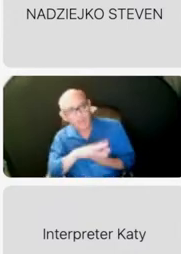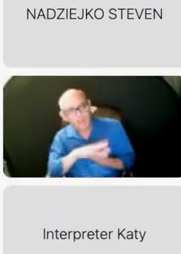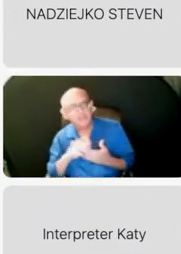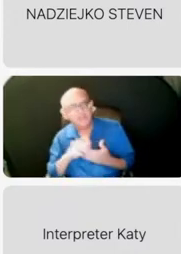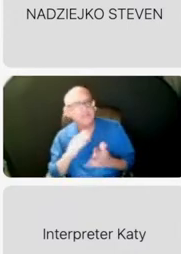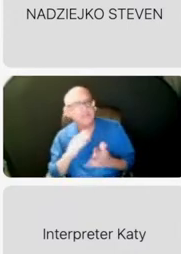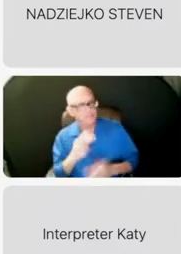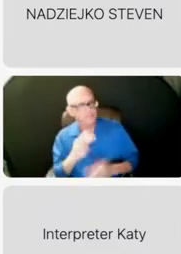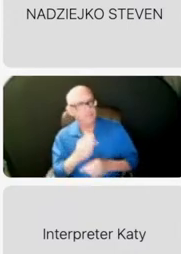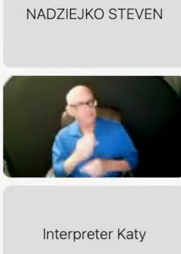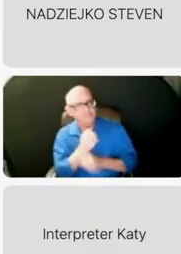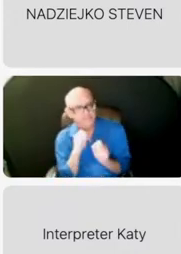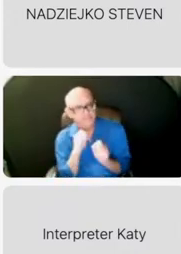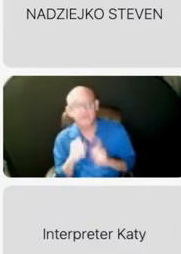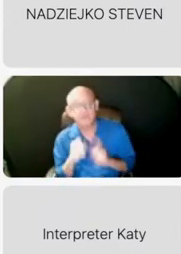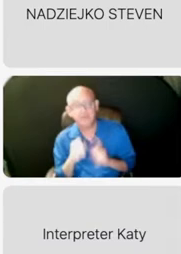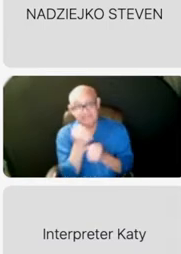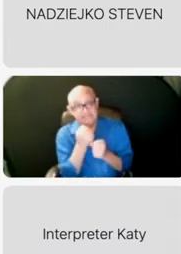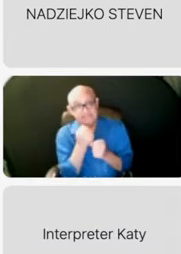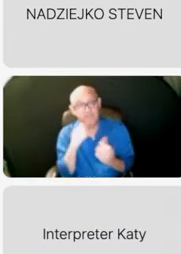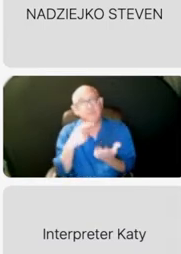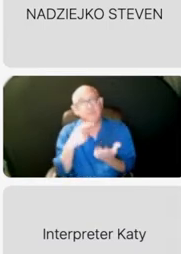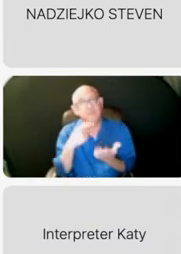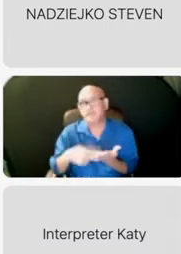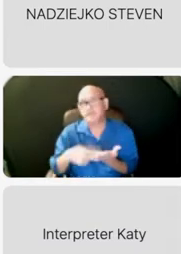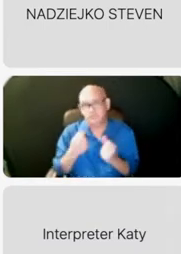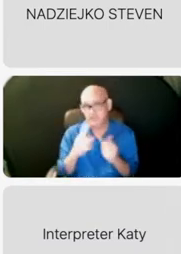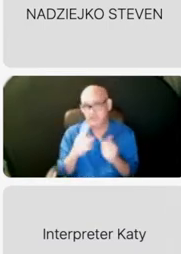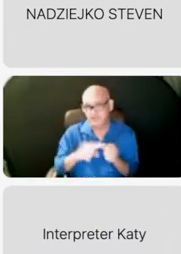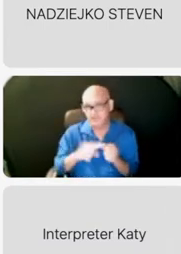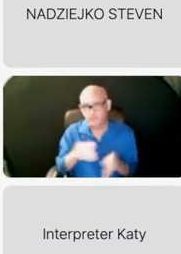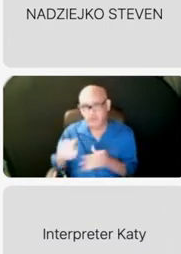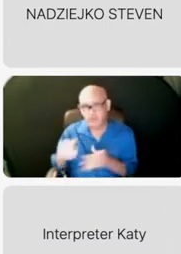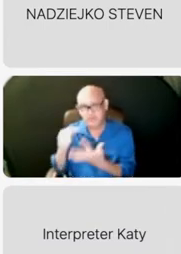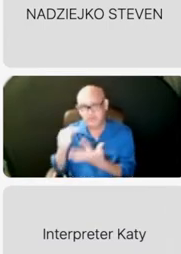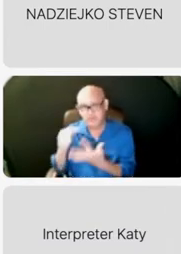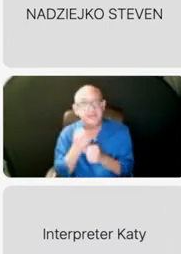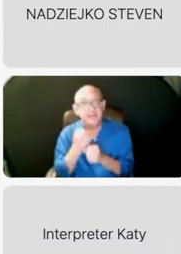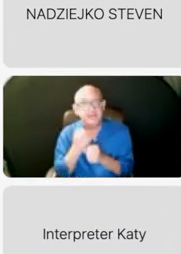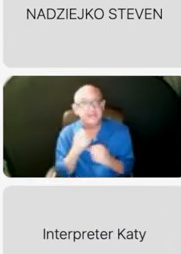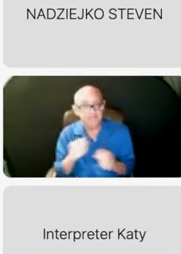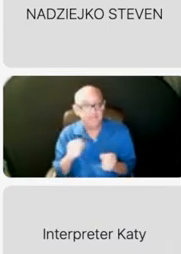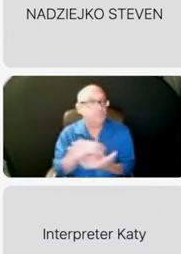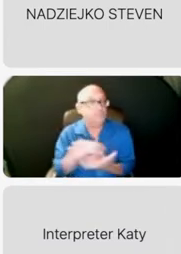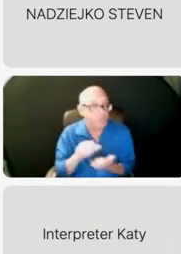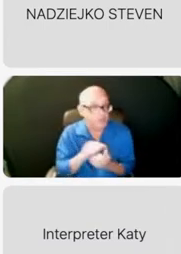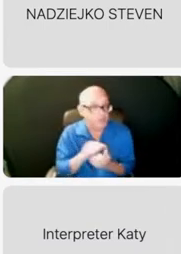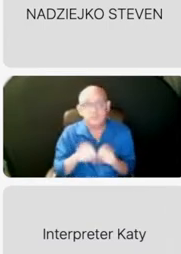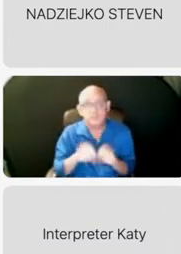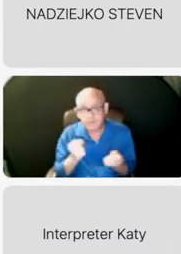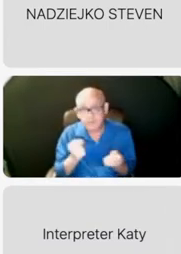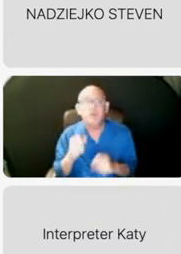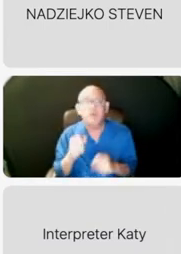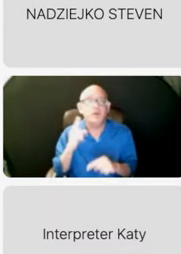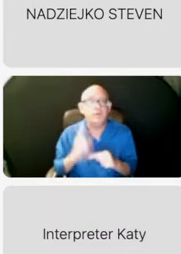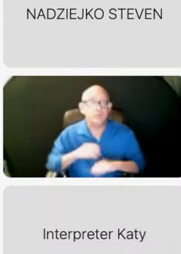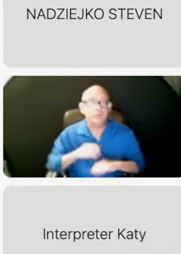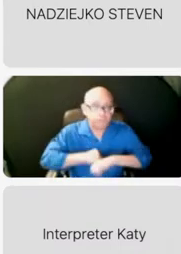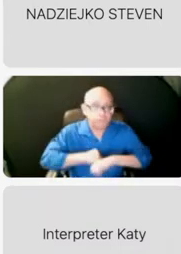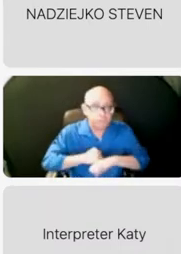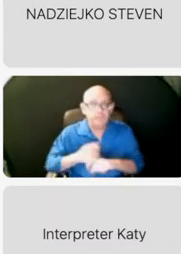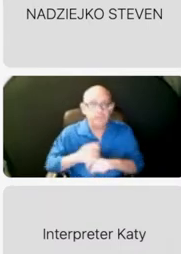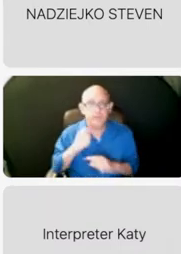safety can be discussed in multiple ways such as safety from breaking and damaging phones and safety for one's protection against germs